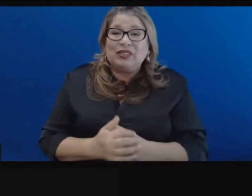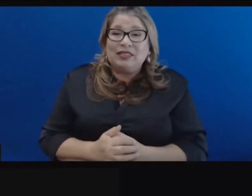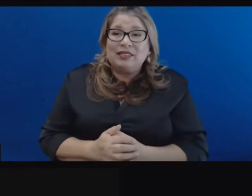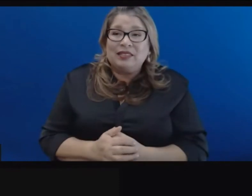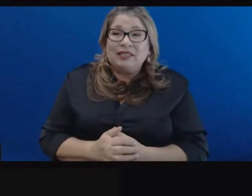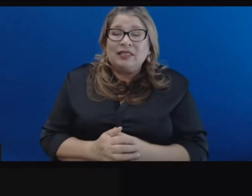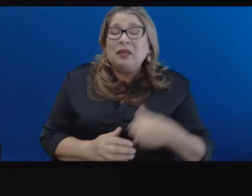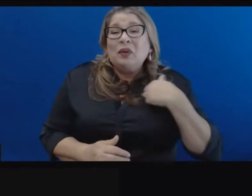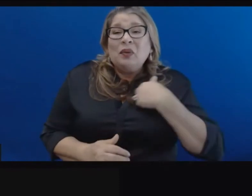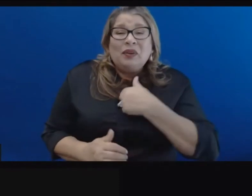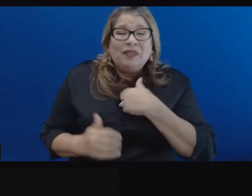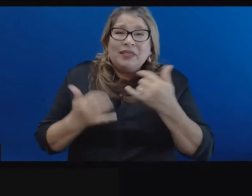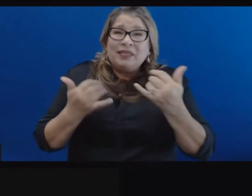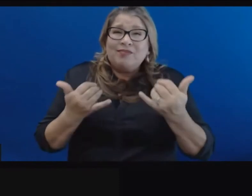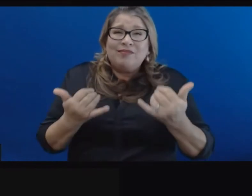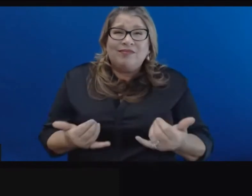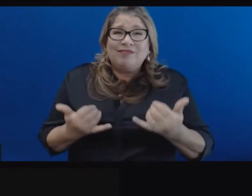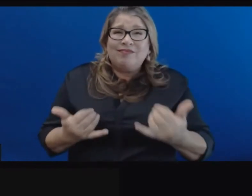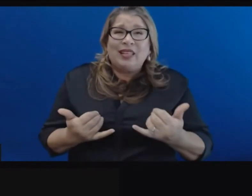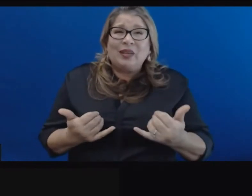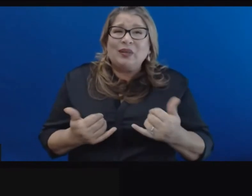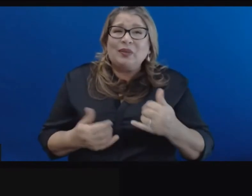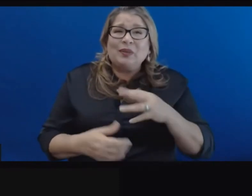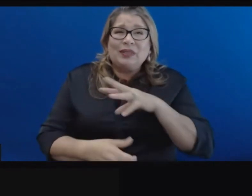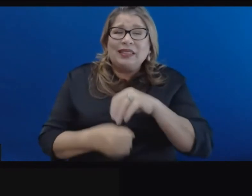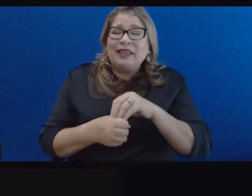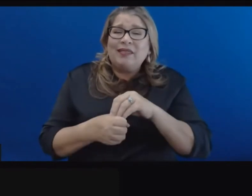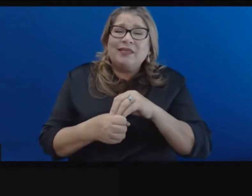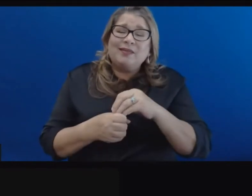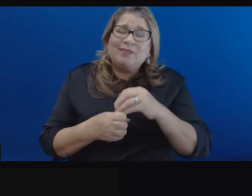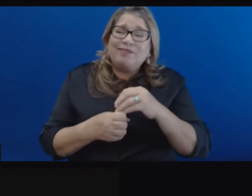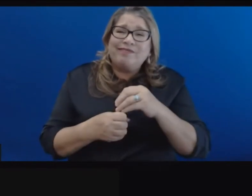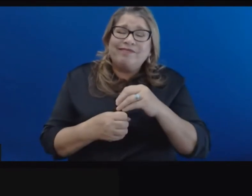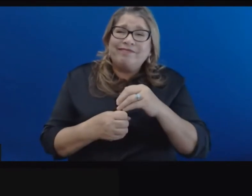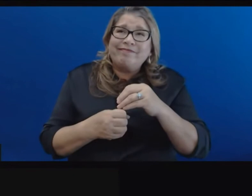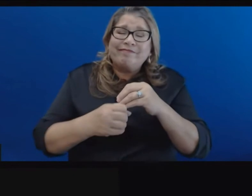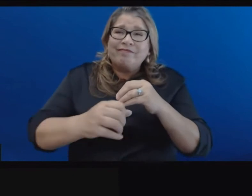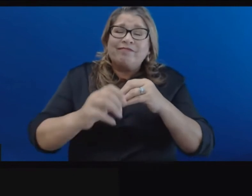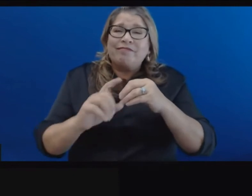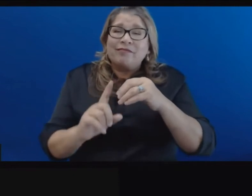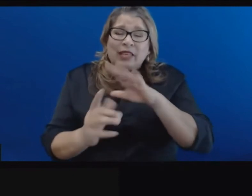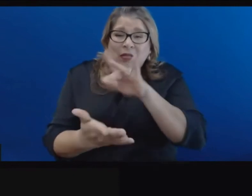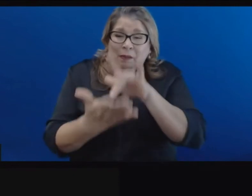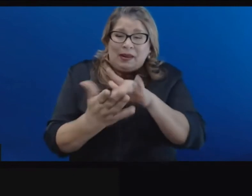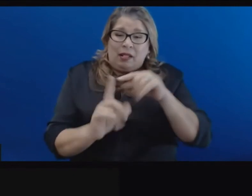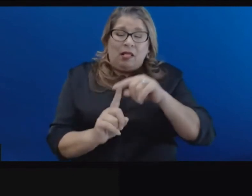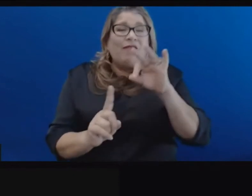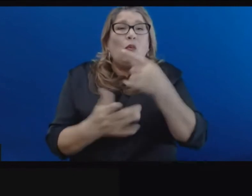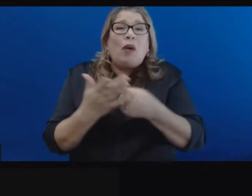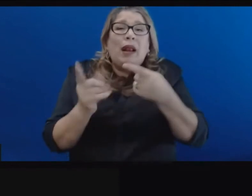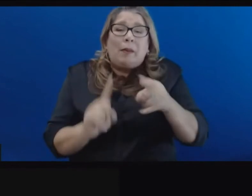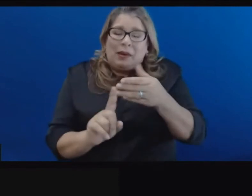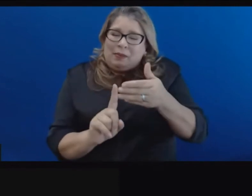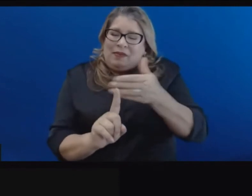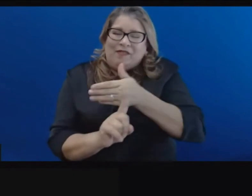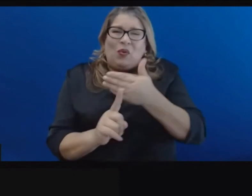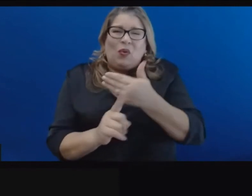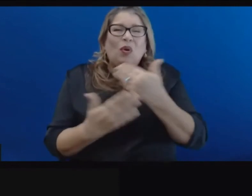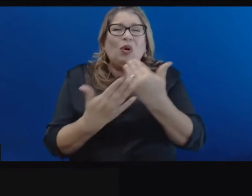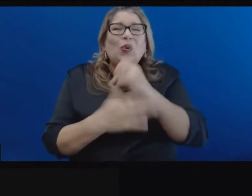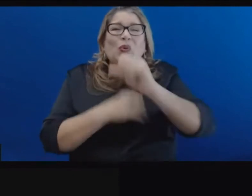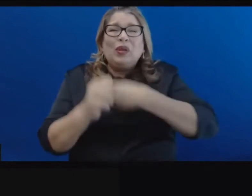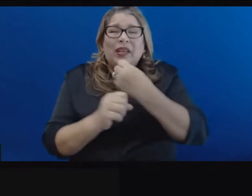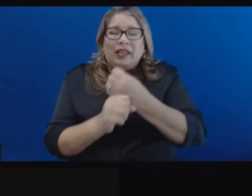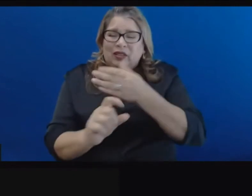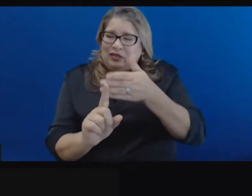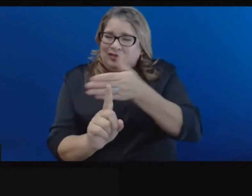middle of when we would have expected anything pre 12/31, pre New Year's Eve, New Year's Day impact